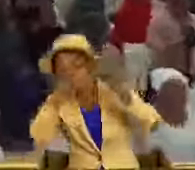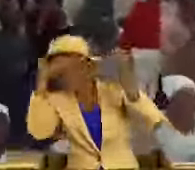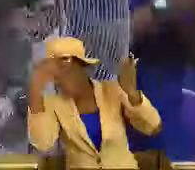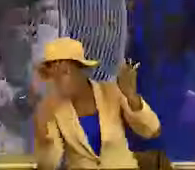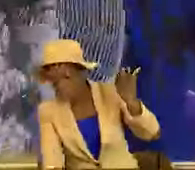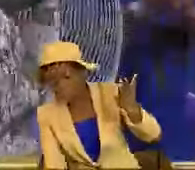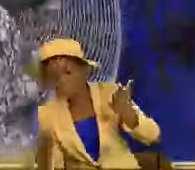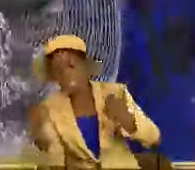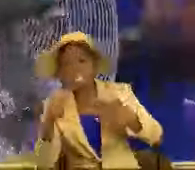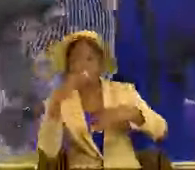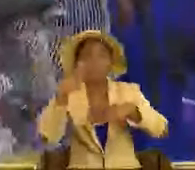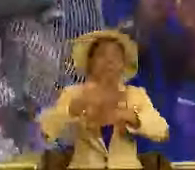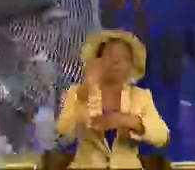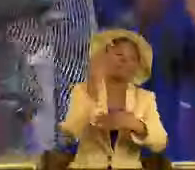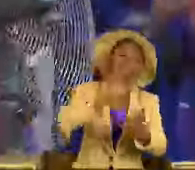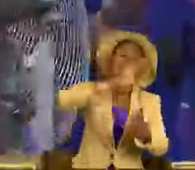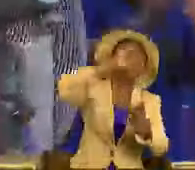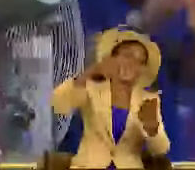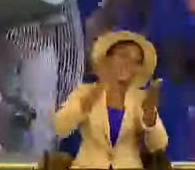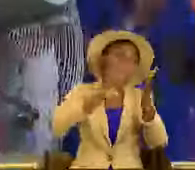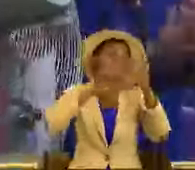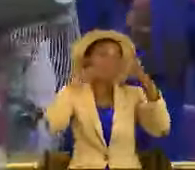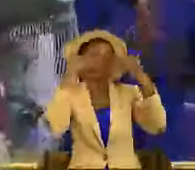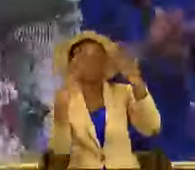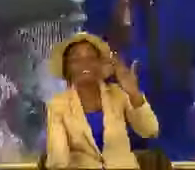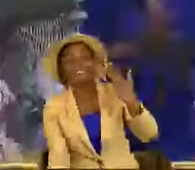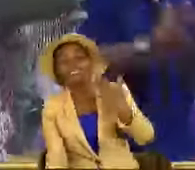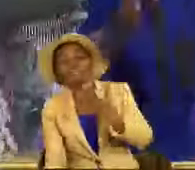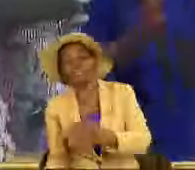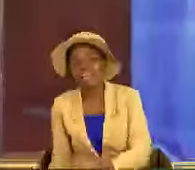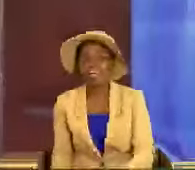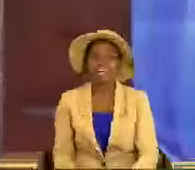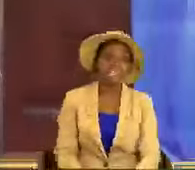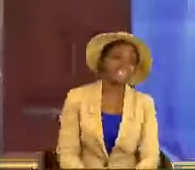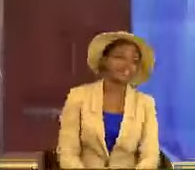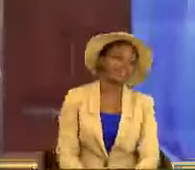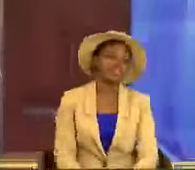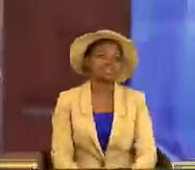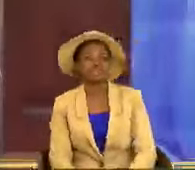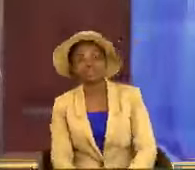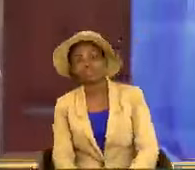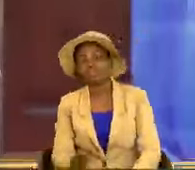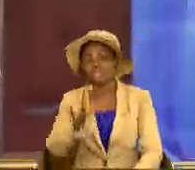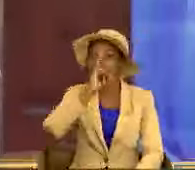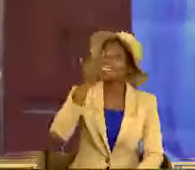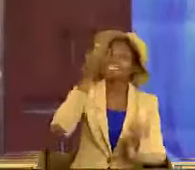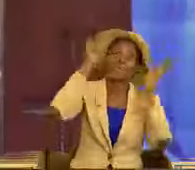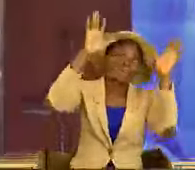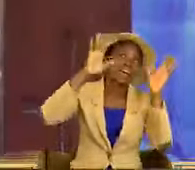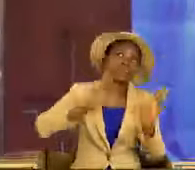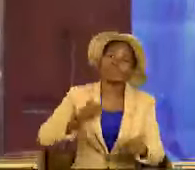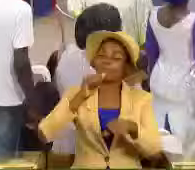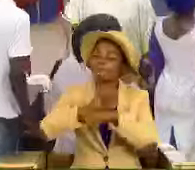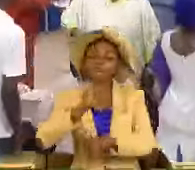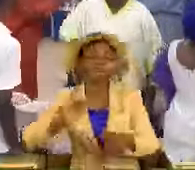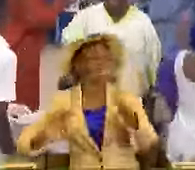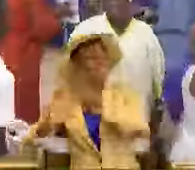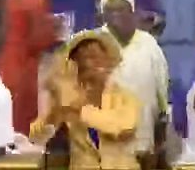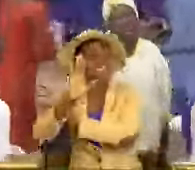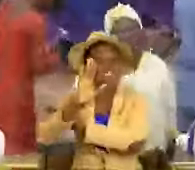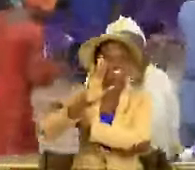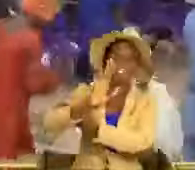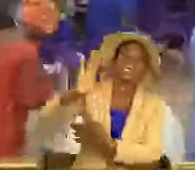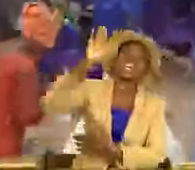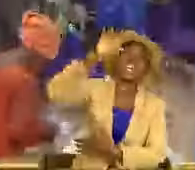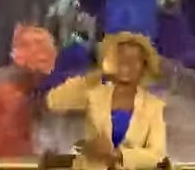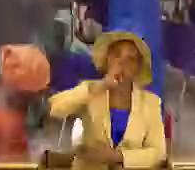the of jer jer it's a miracle working God it's